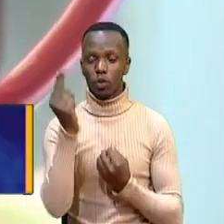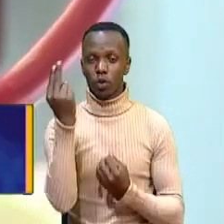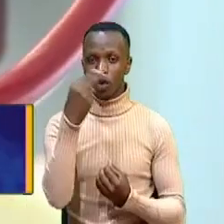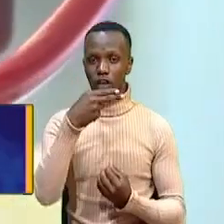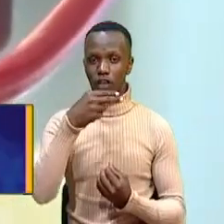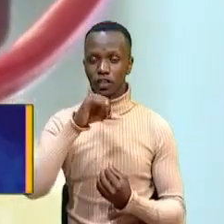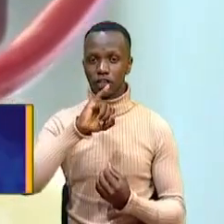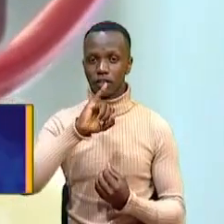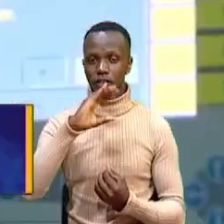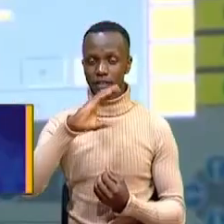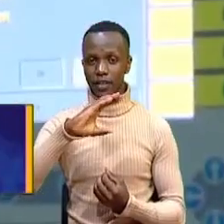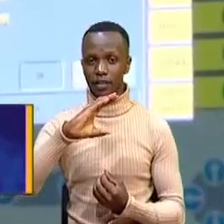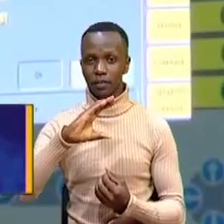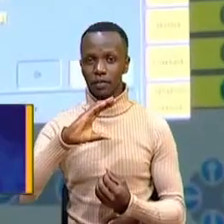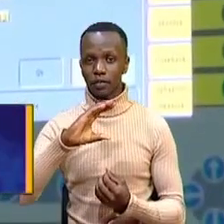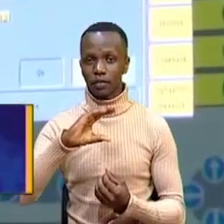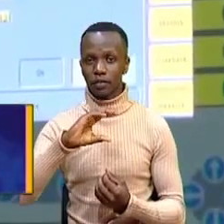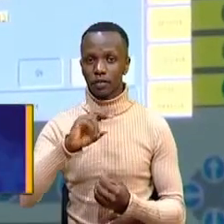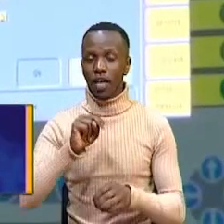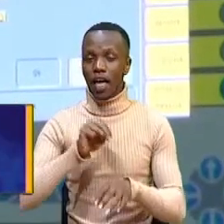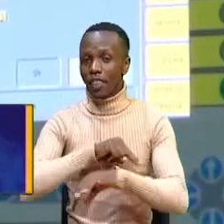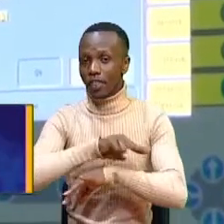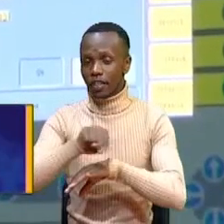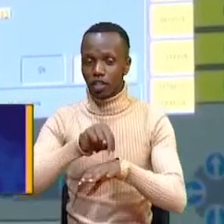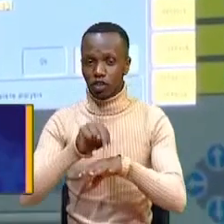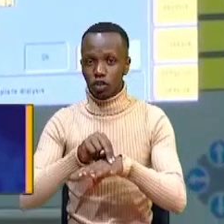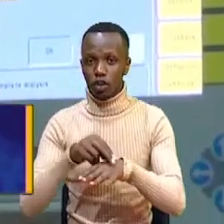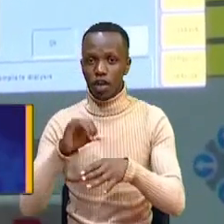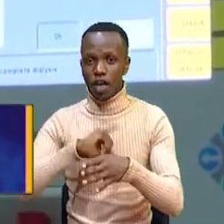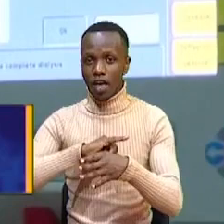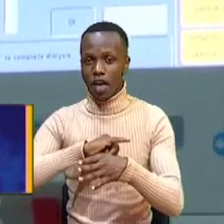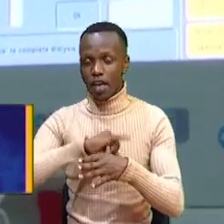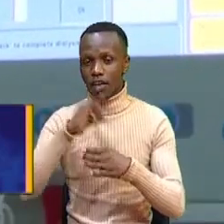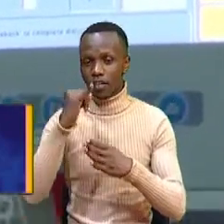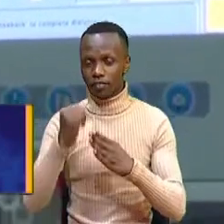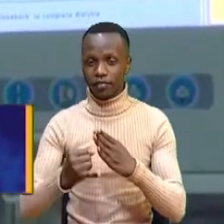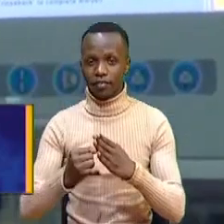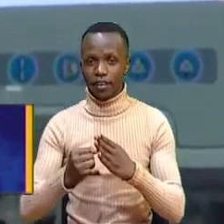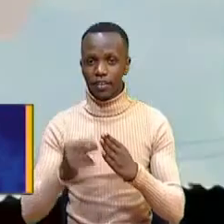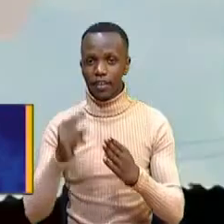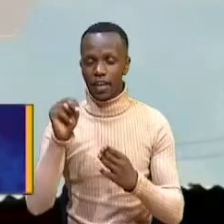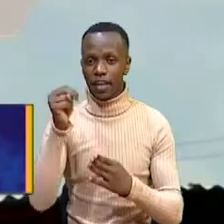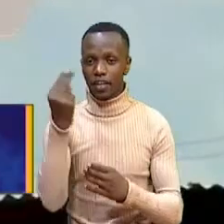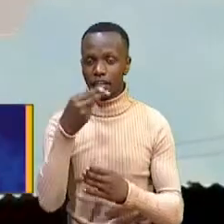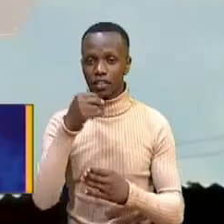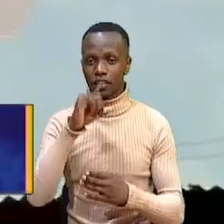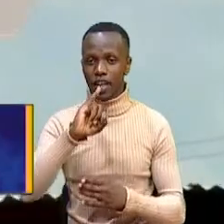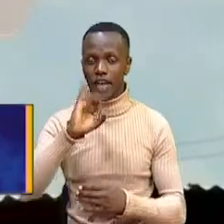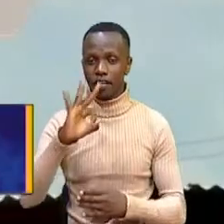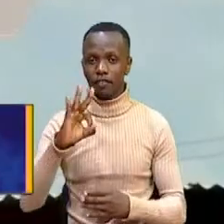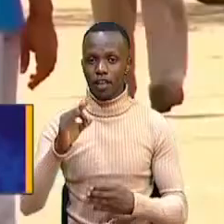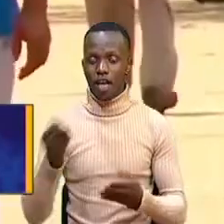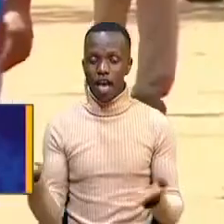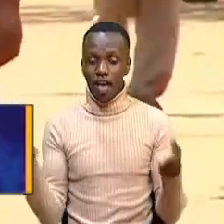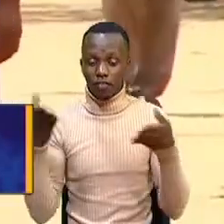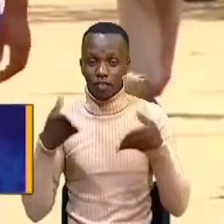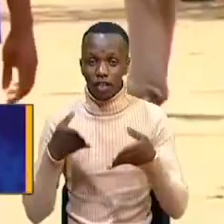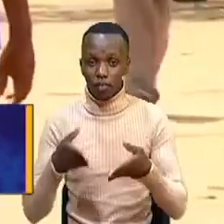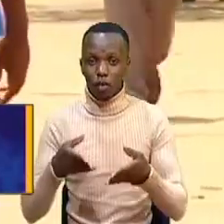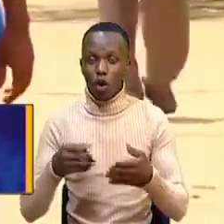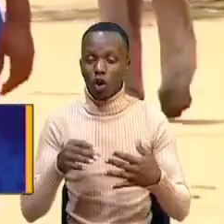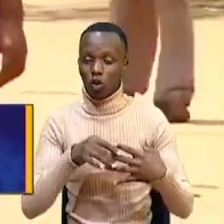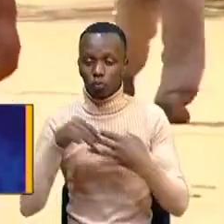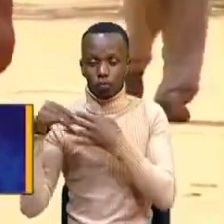The package is run by the National Hospital Insurance Fund, NHIF, available in all NHIF-accredited